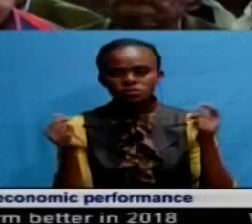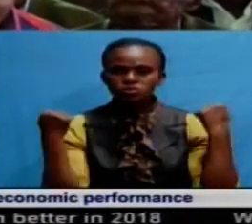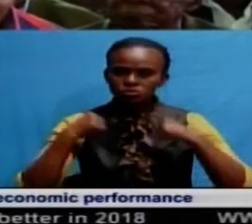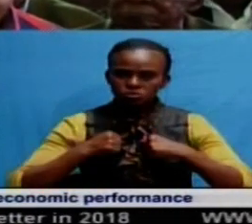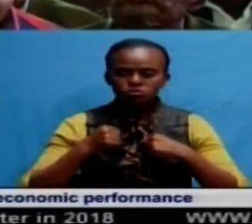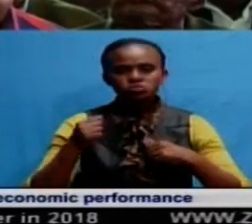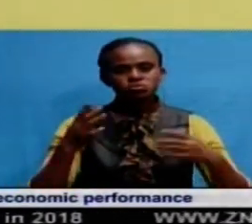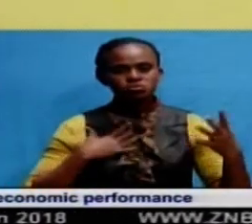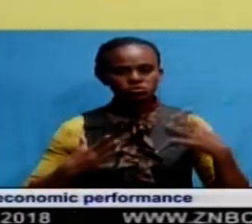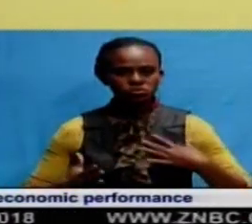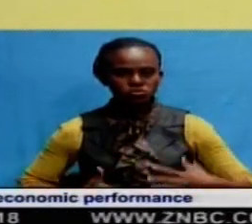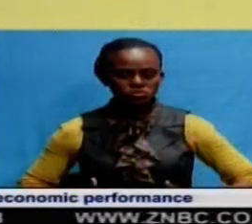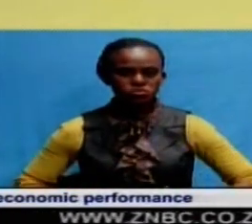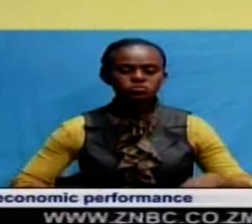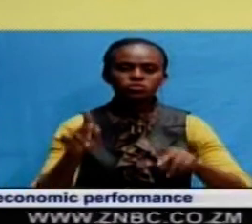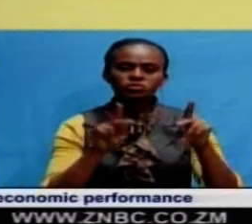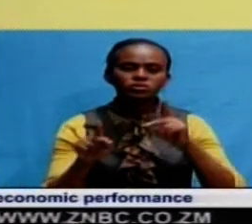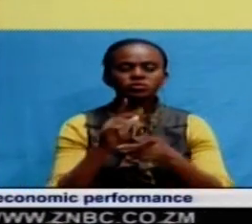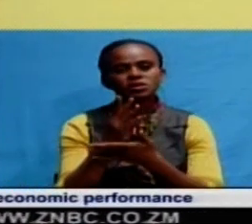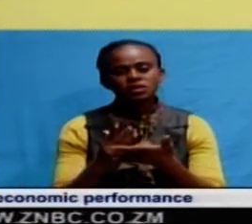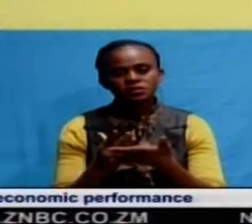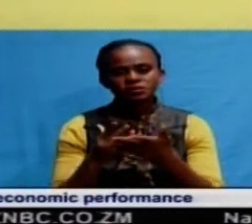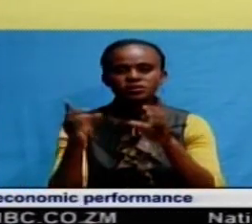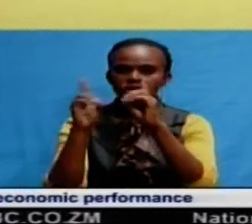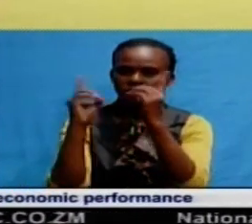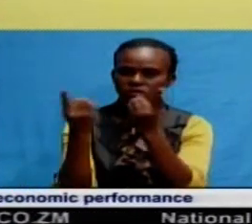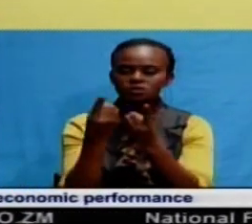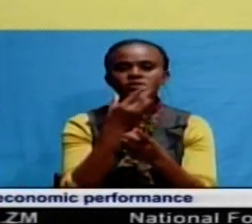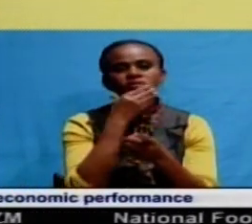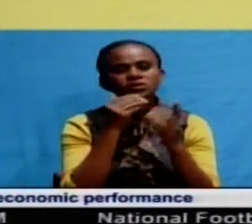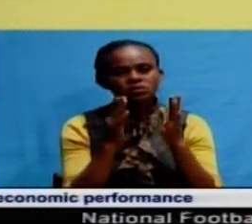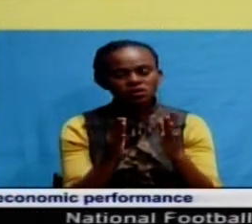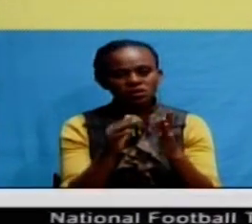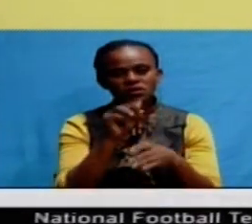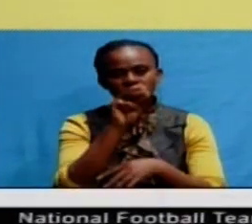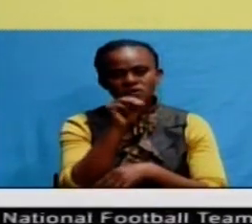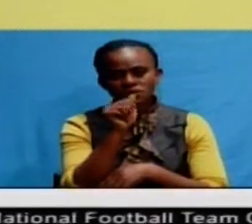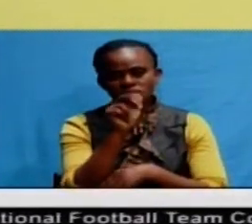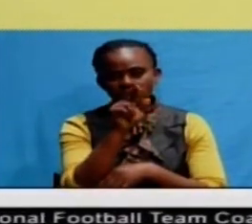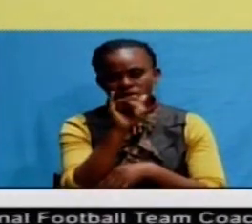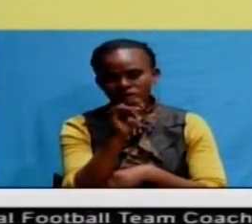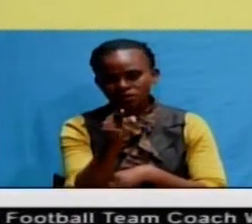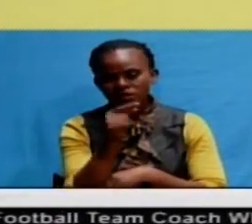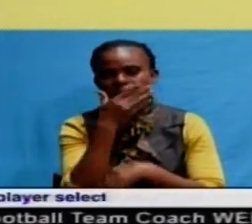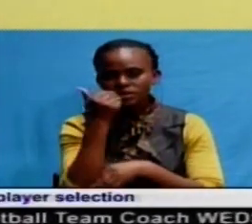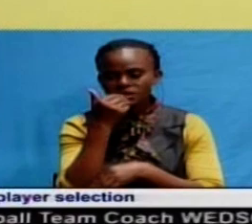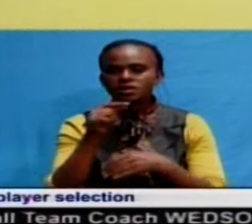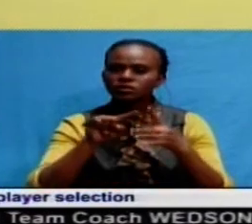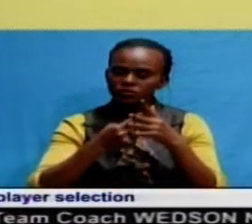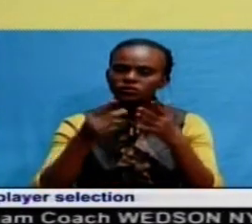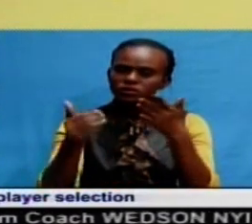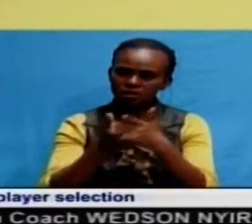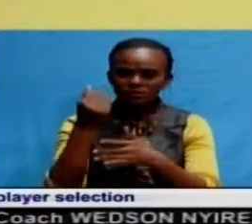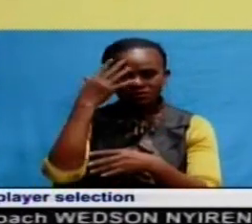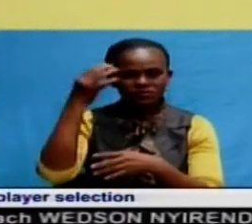by some people. A Namwala District Commissioner Mary Sakala said there is need to start on a new page before the